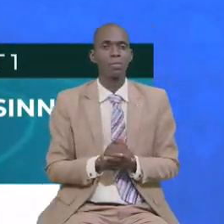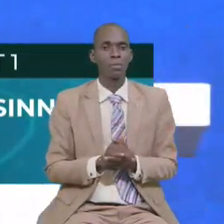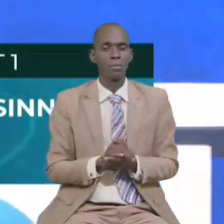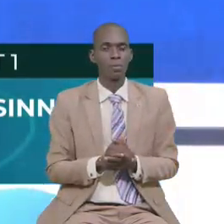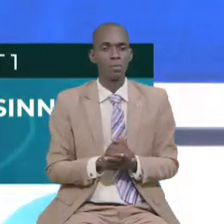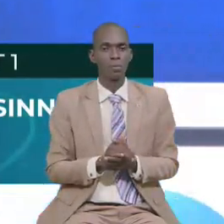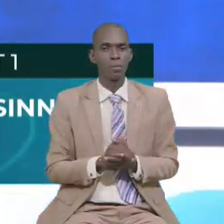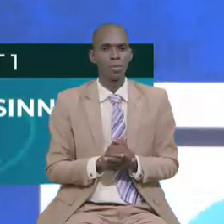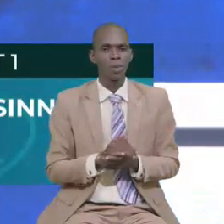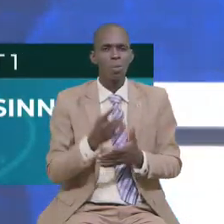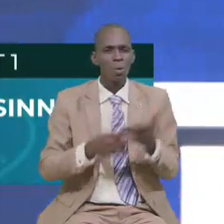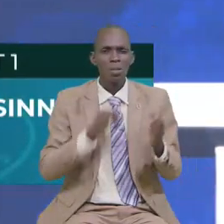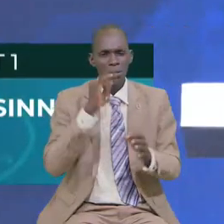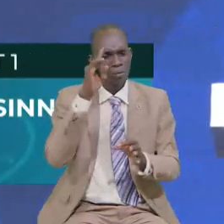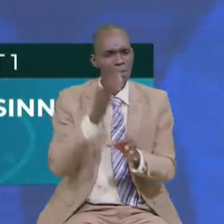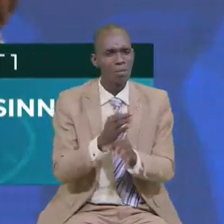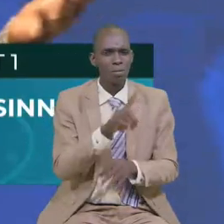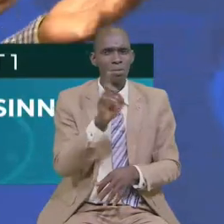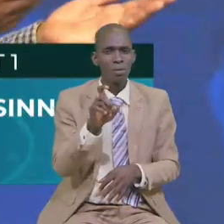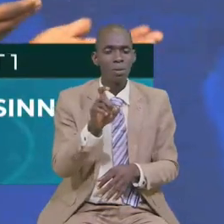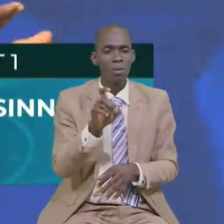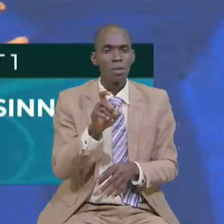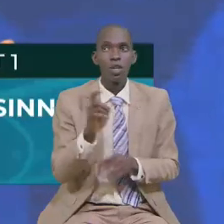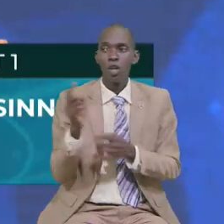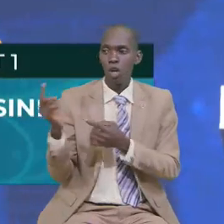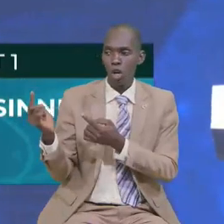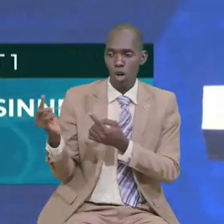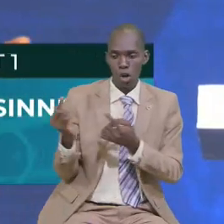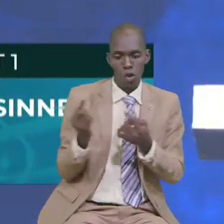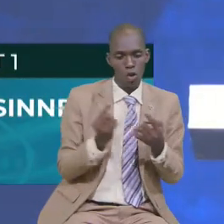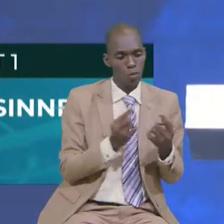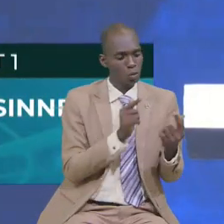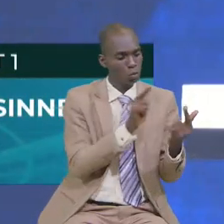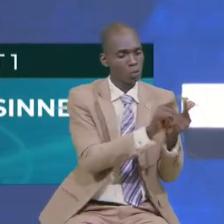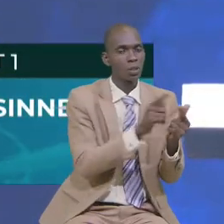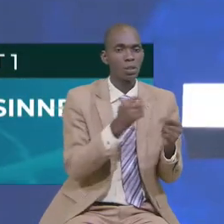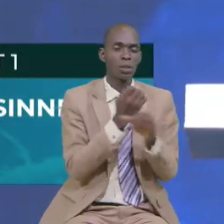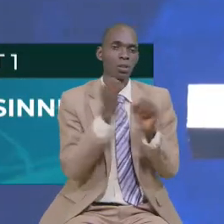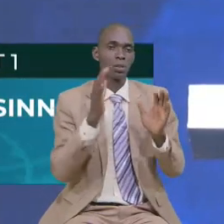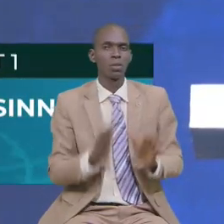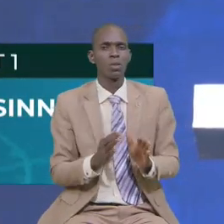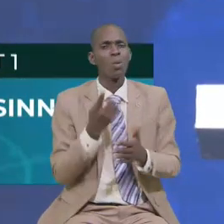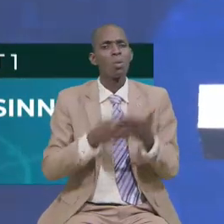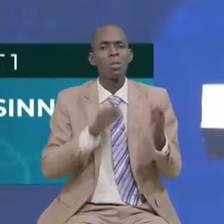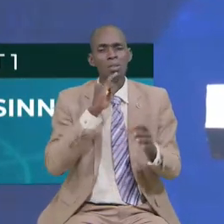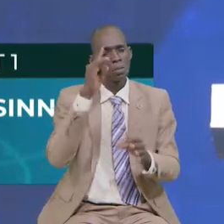What's faith? Coming to the Savior. What's faith? Refusing to